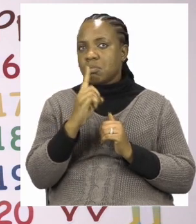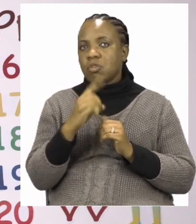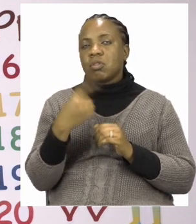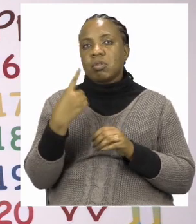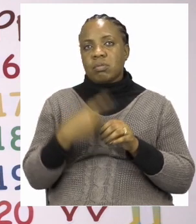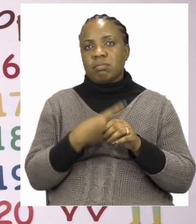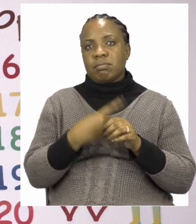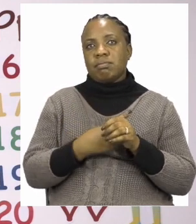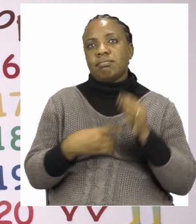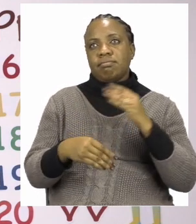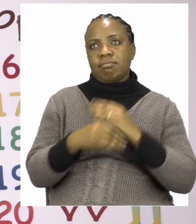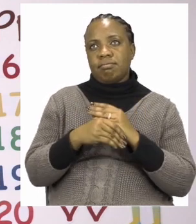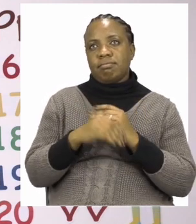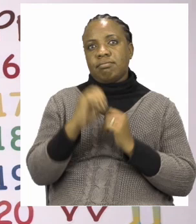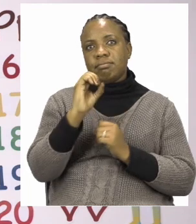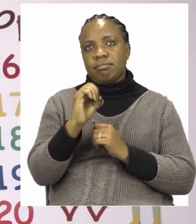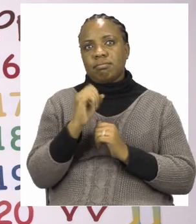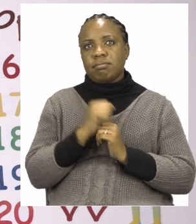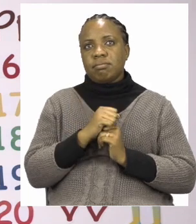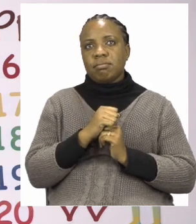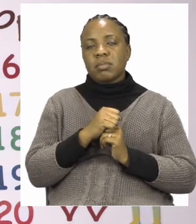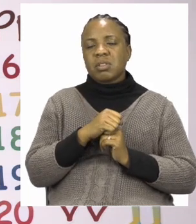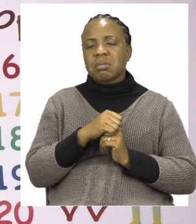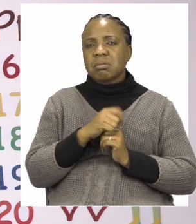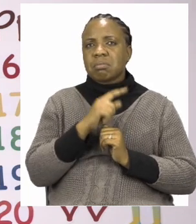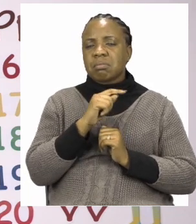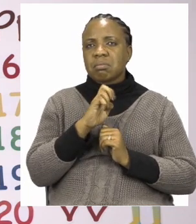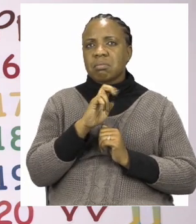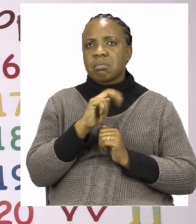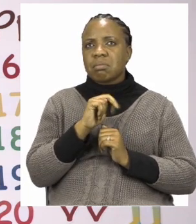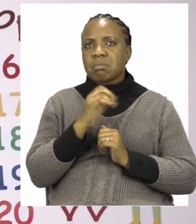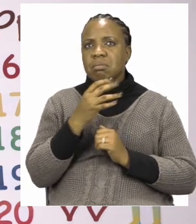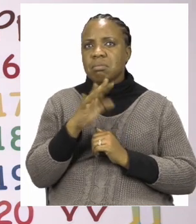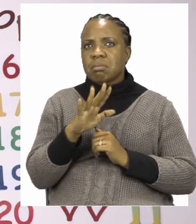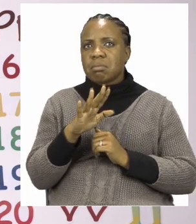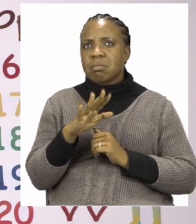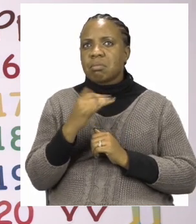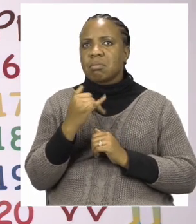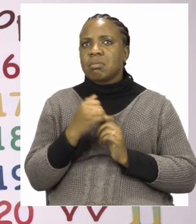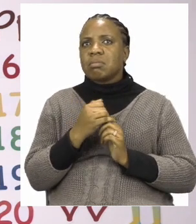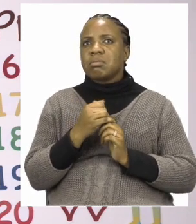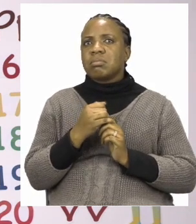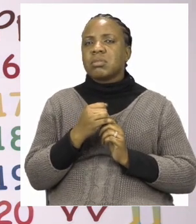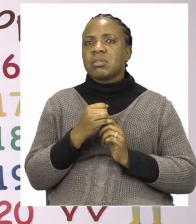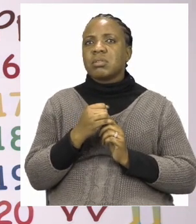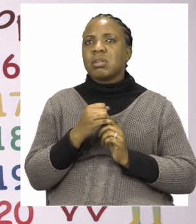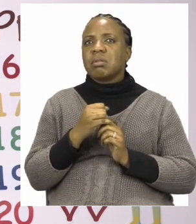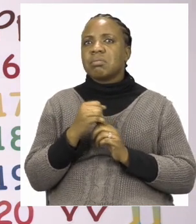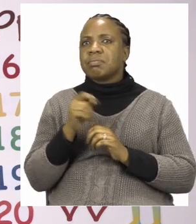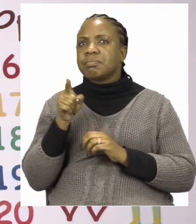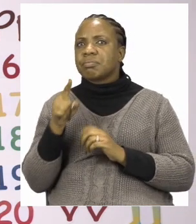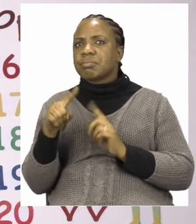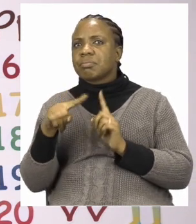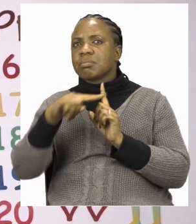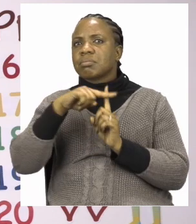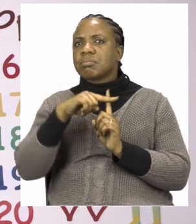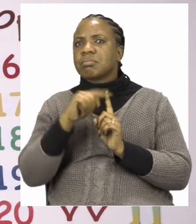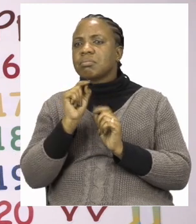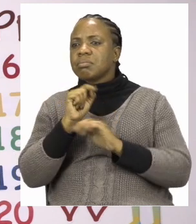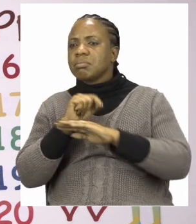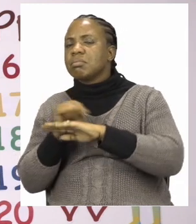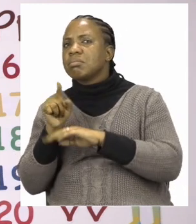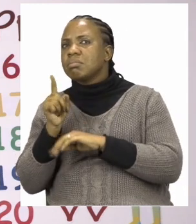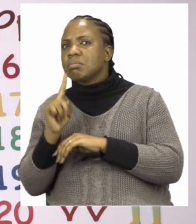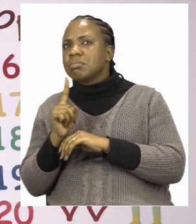already dealt with Mr. 10s, but Mrs. Unit still needs to be put in her right place. So